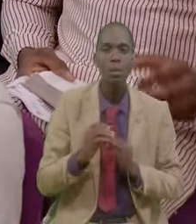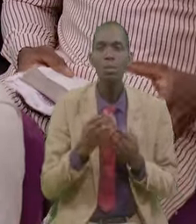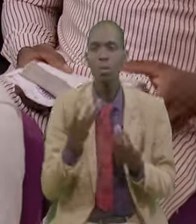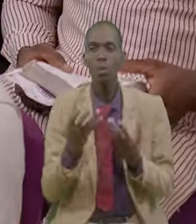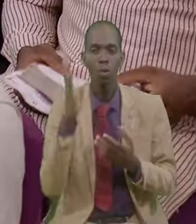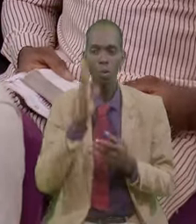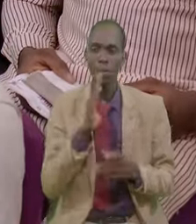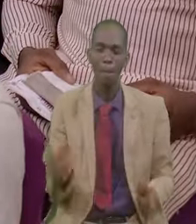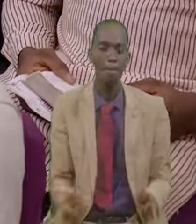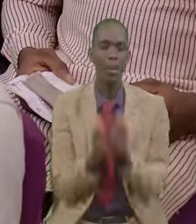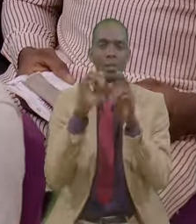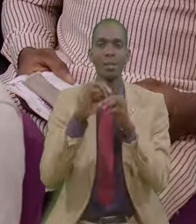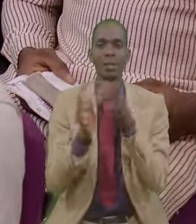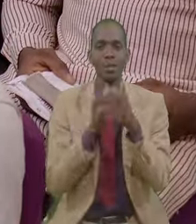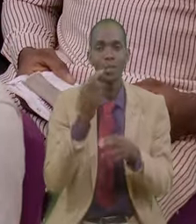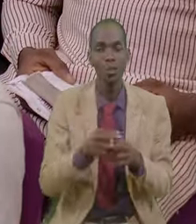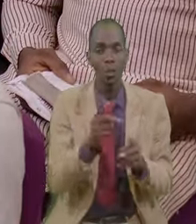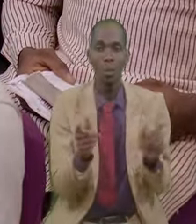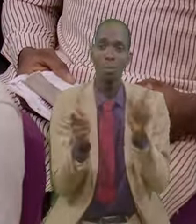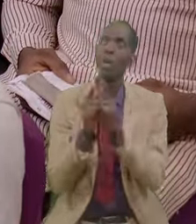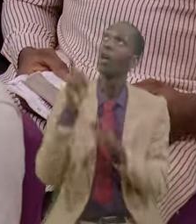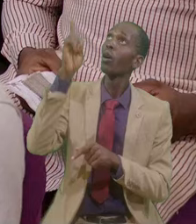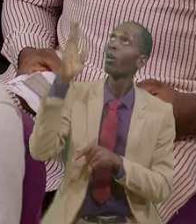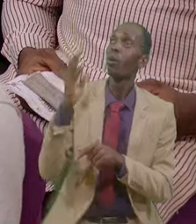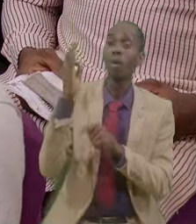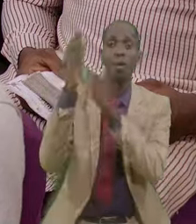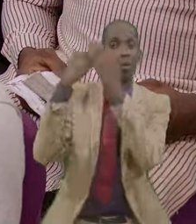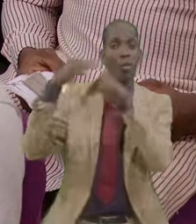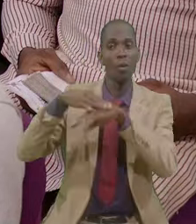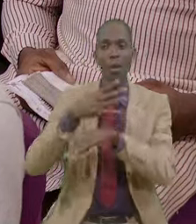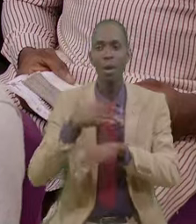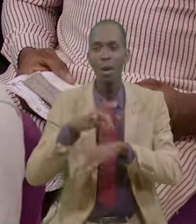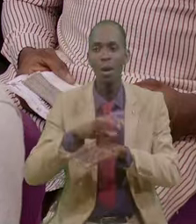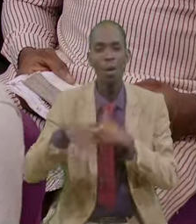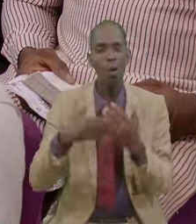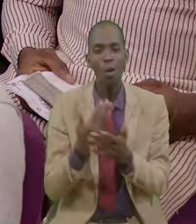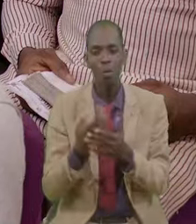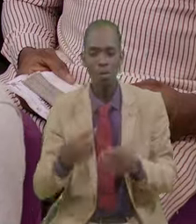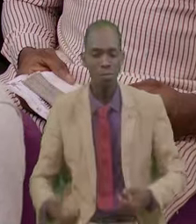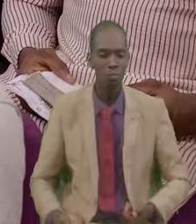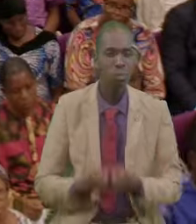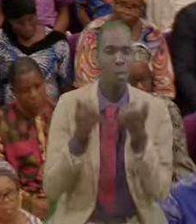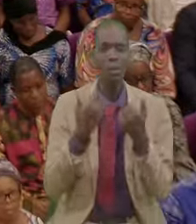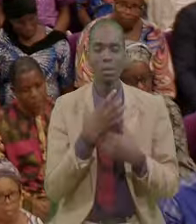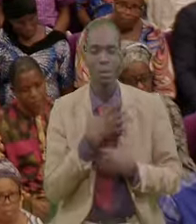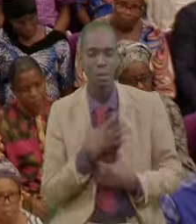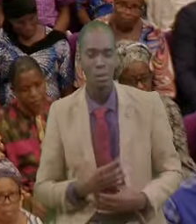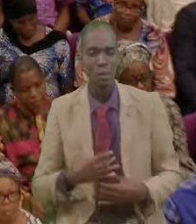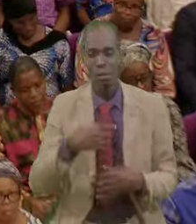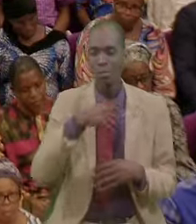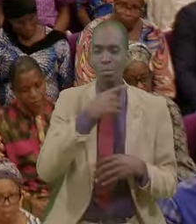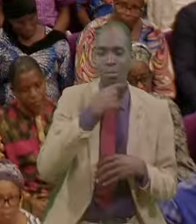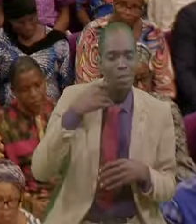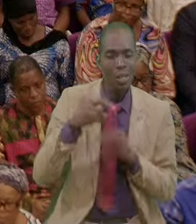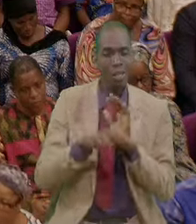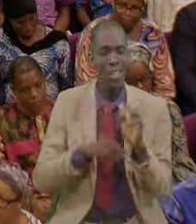come to the creator of the heavens and the earth, and all those challenges of famine, all the challenges of scarcity,